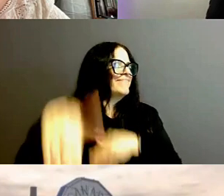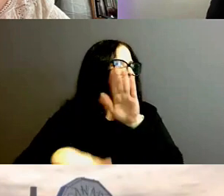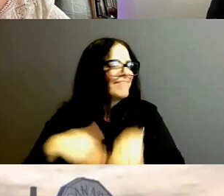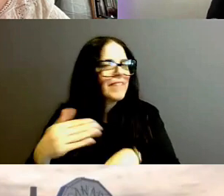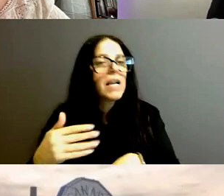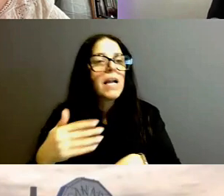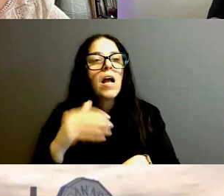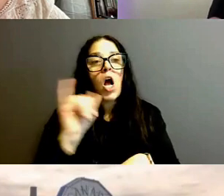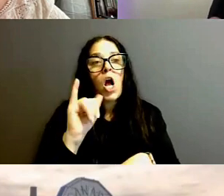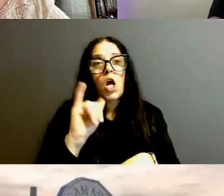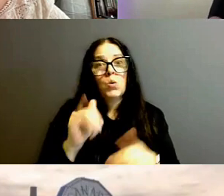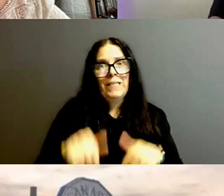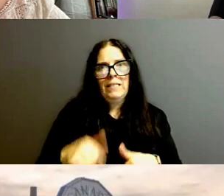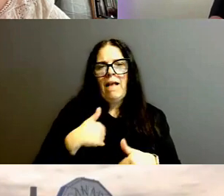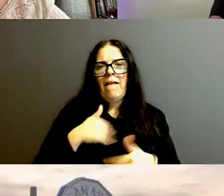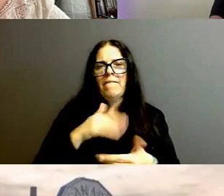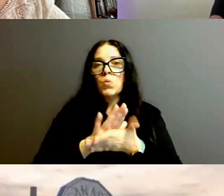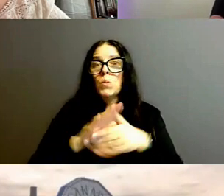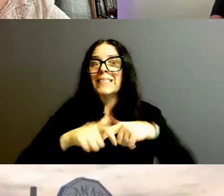suspension program here.